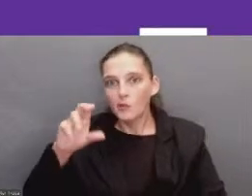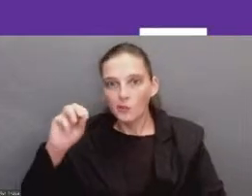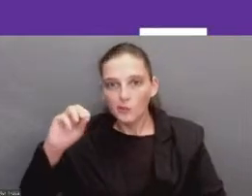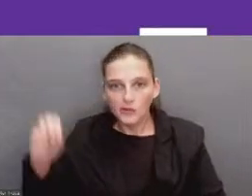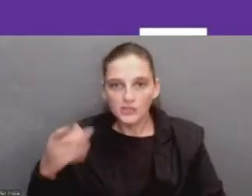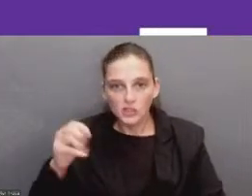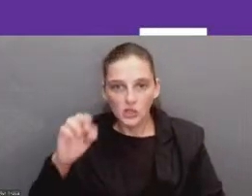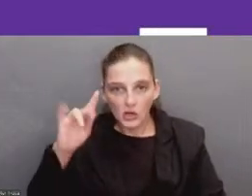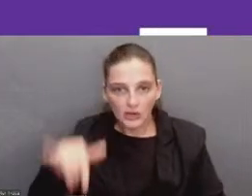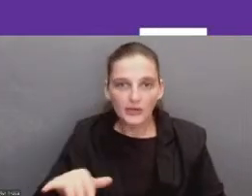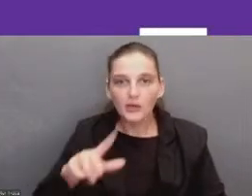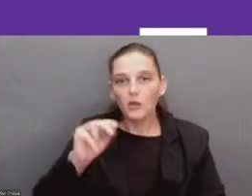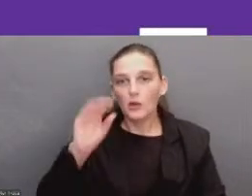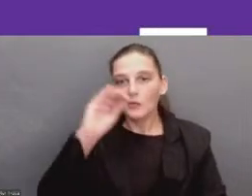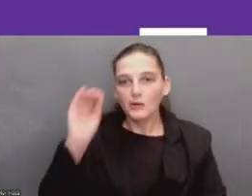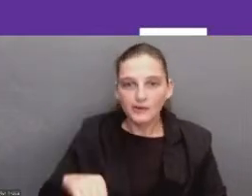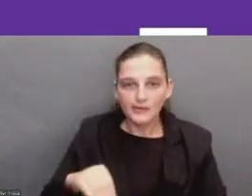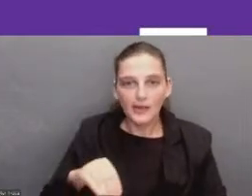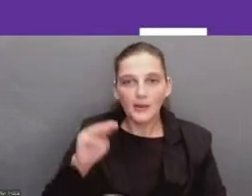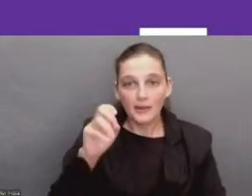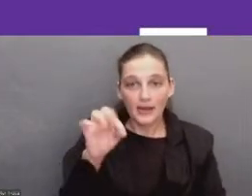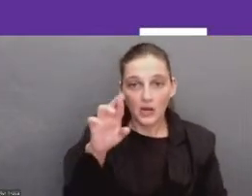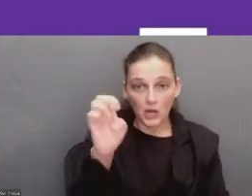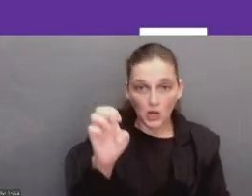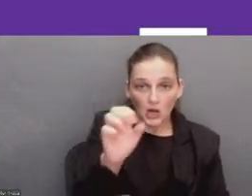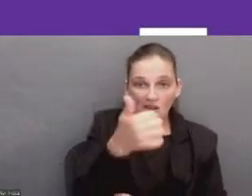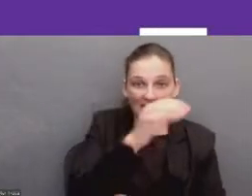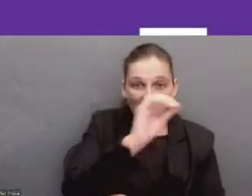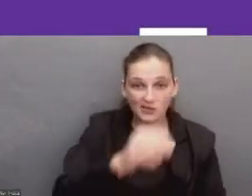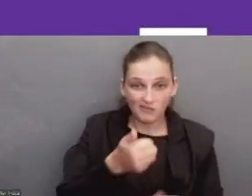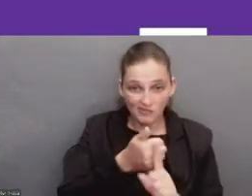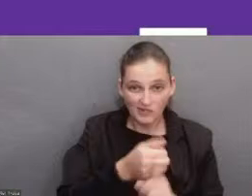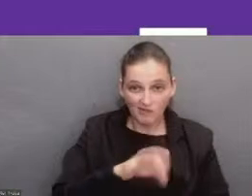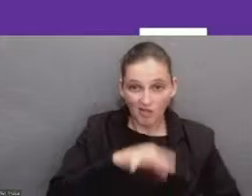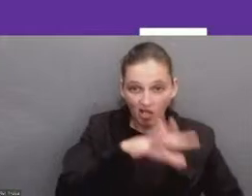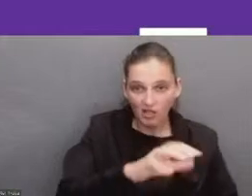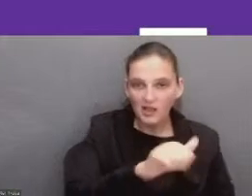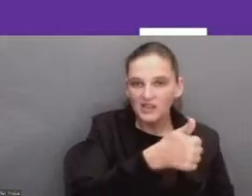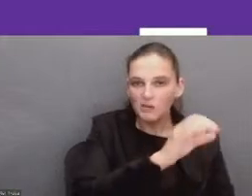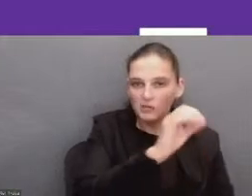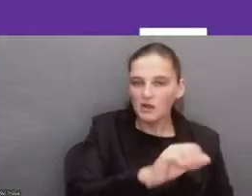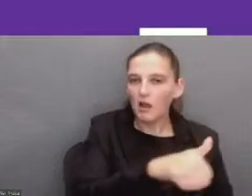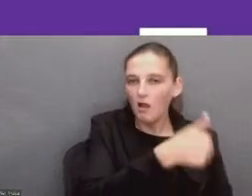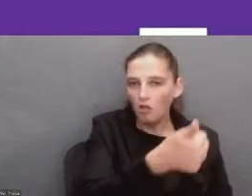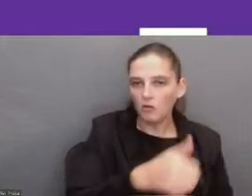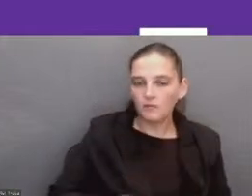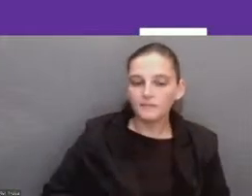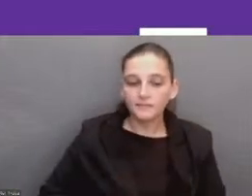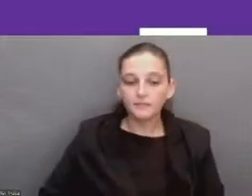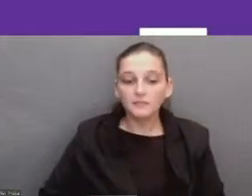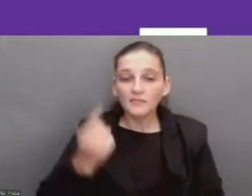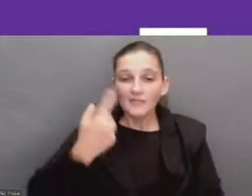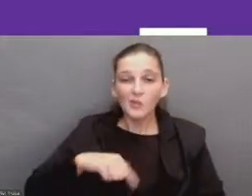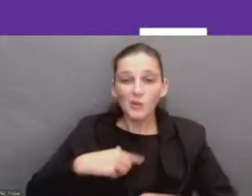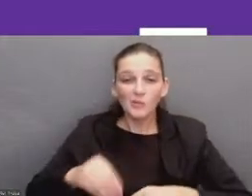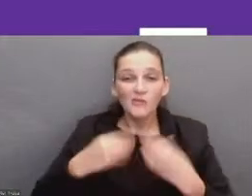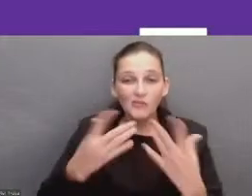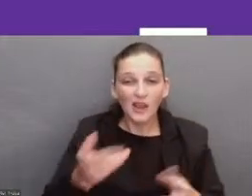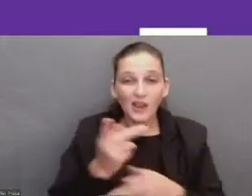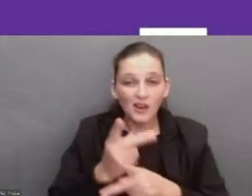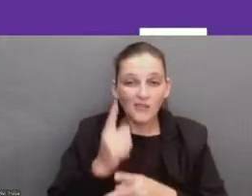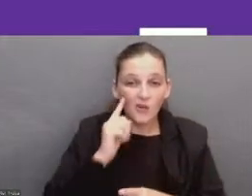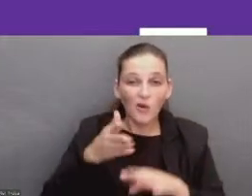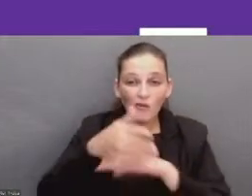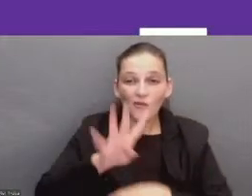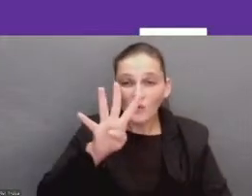Medicare, 10% self-pay, and 10% other. Parkland has provided care to nearly 46,000